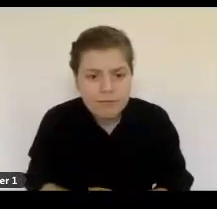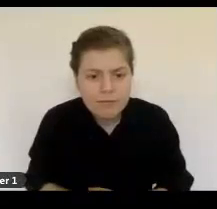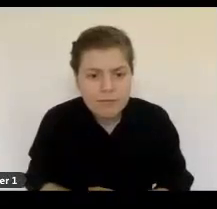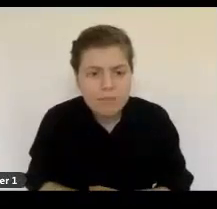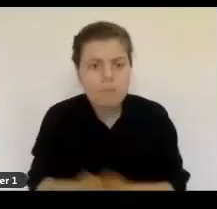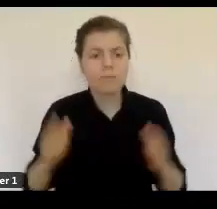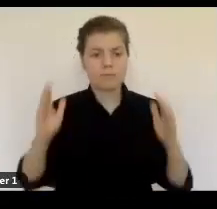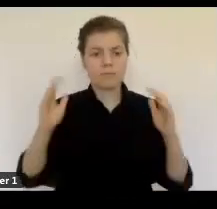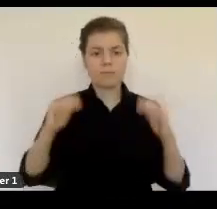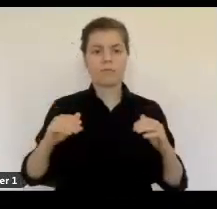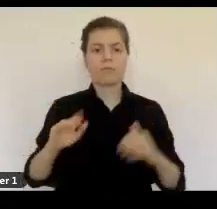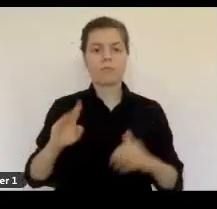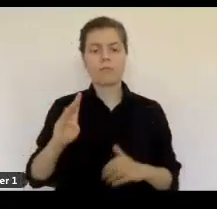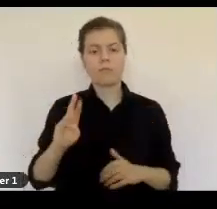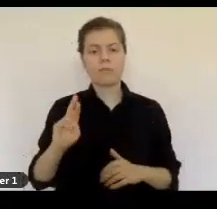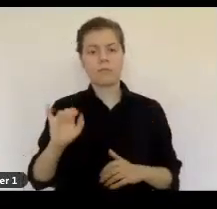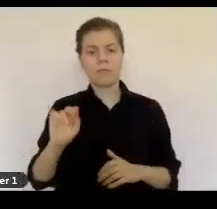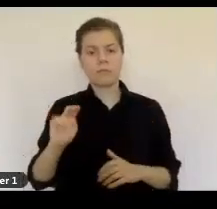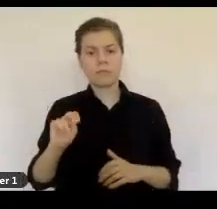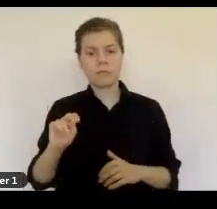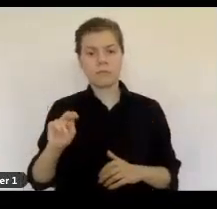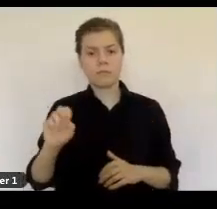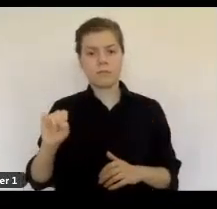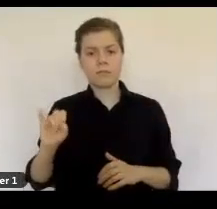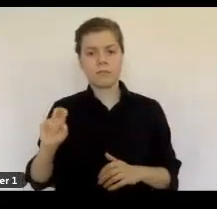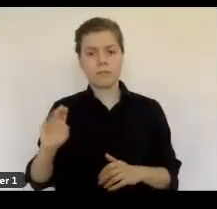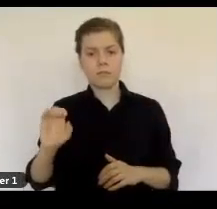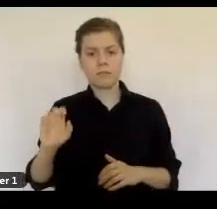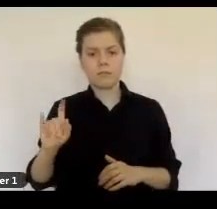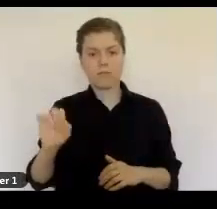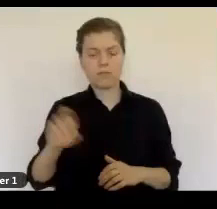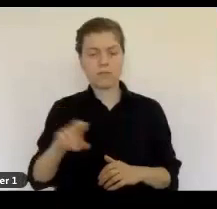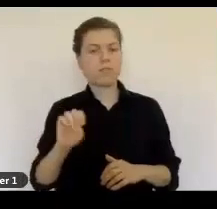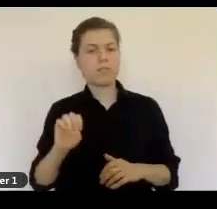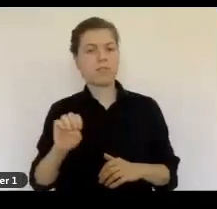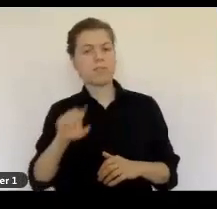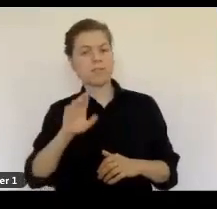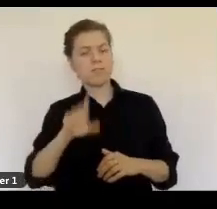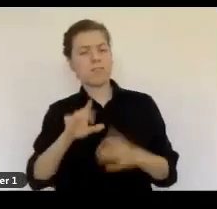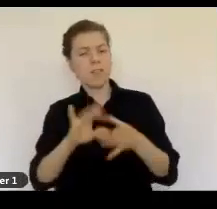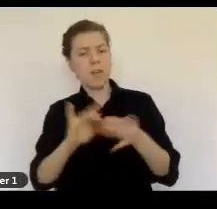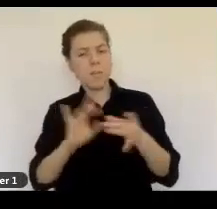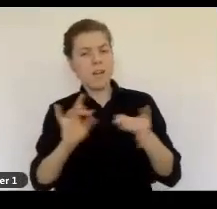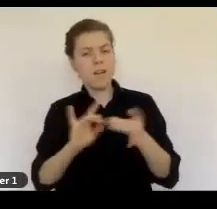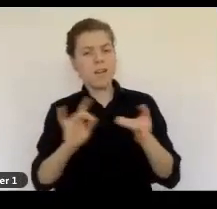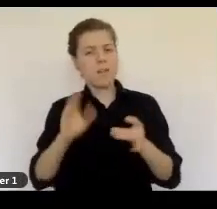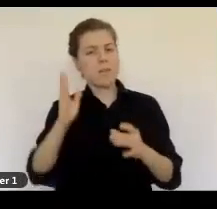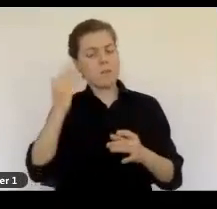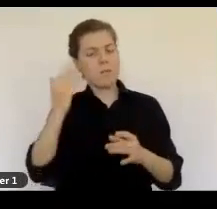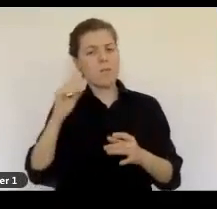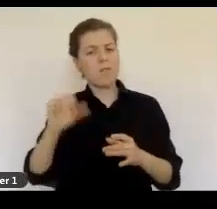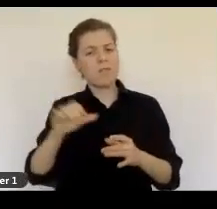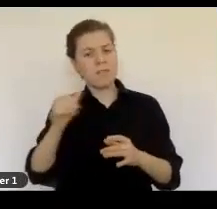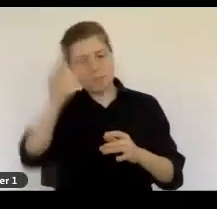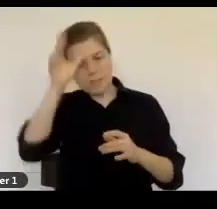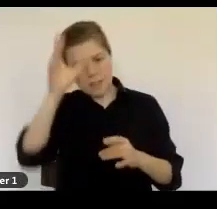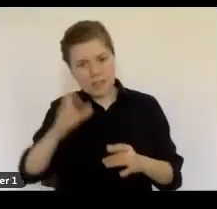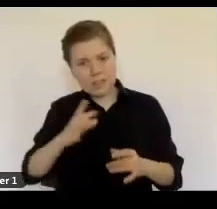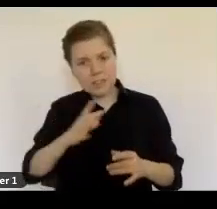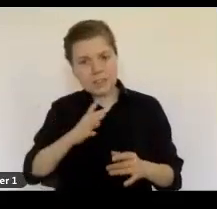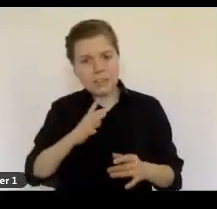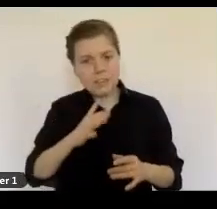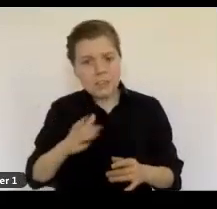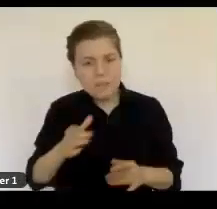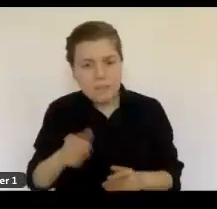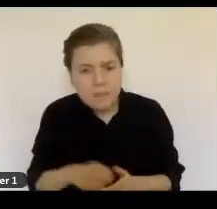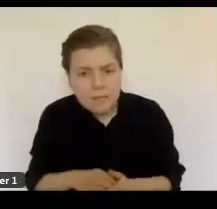2008 in Winnipeg, in an ER. He had a treatable infection, but as a low-income Indigenous man in a wheelchair,